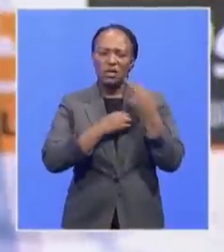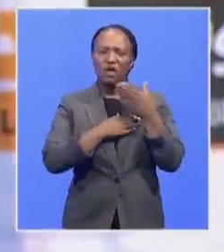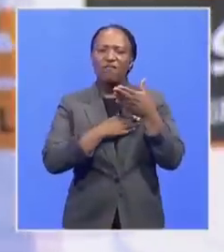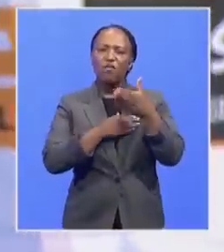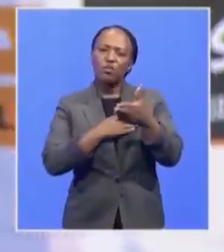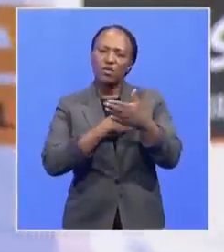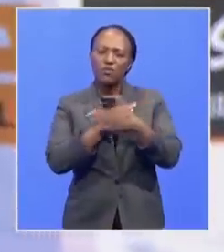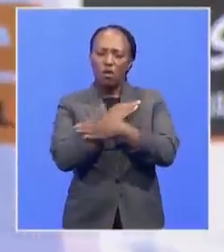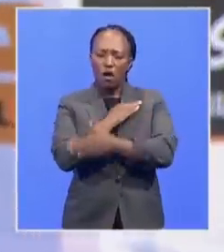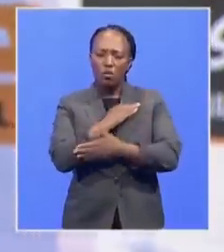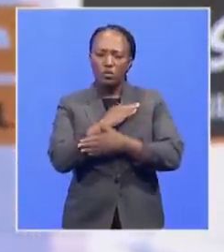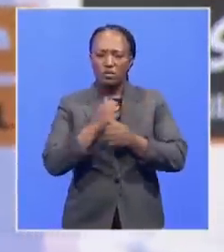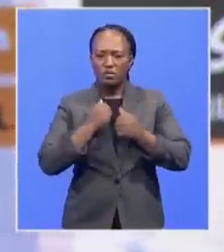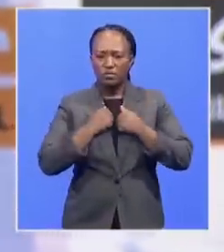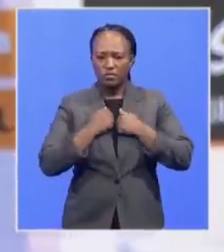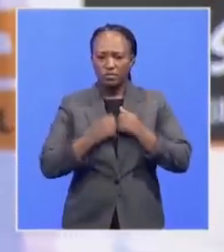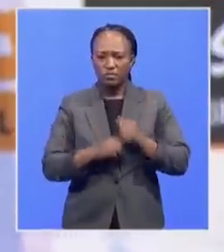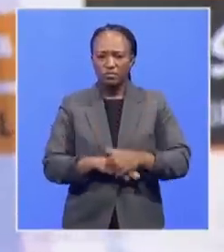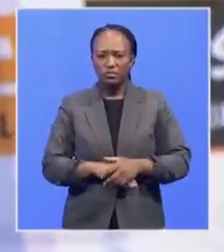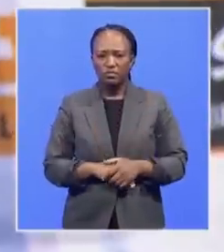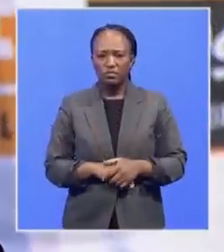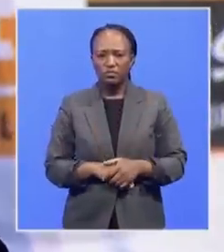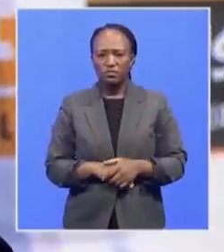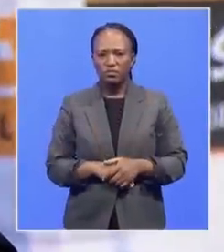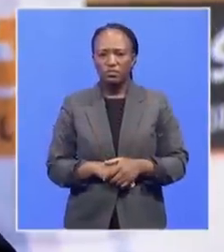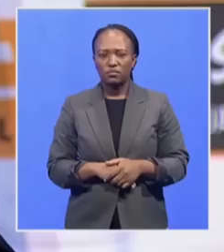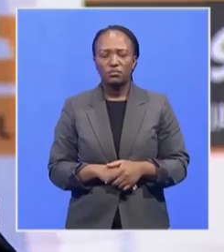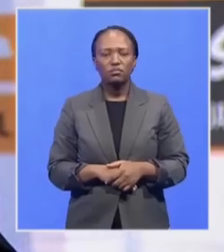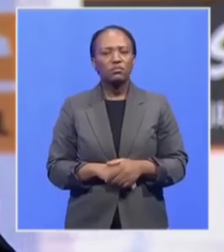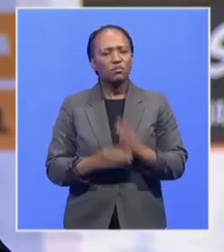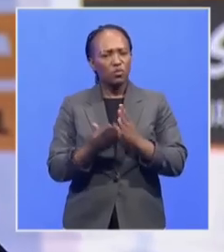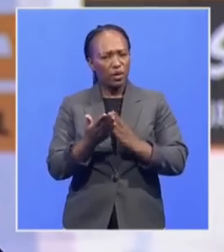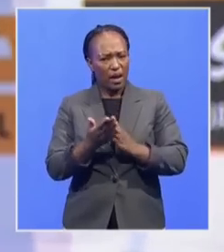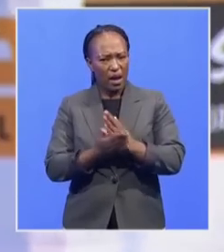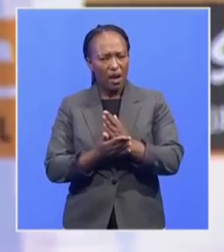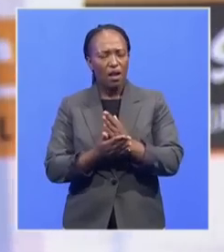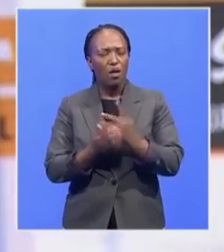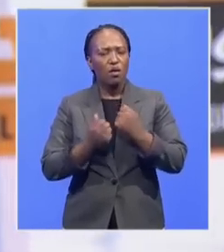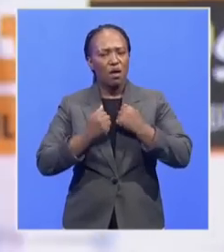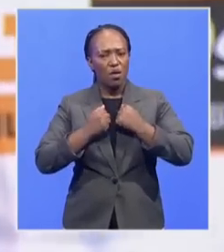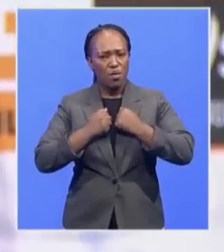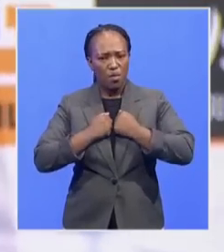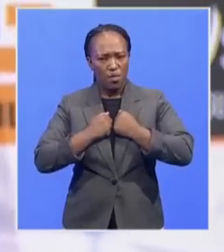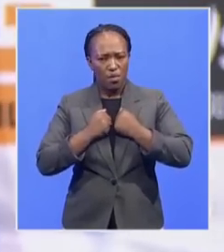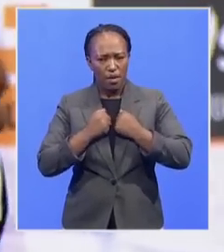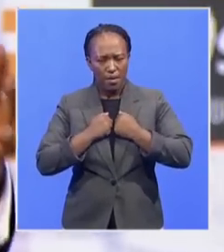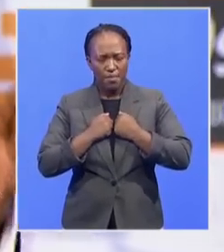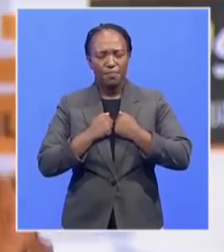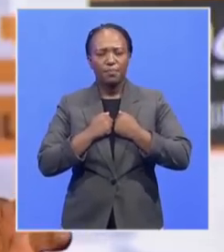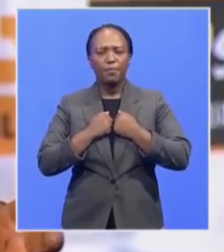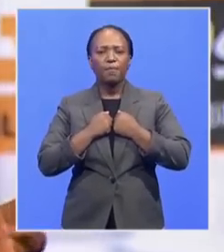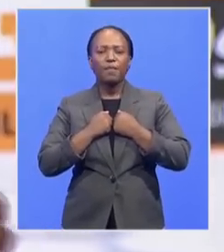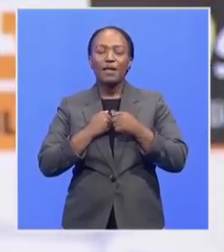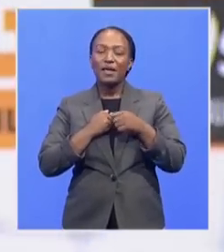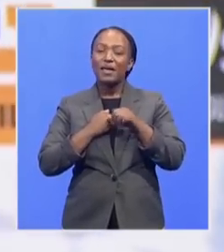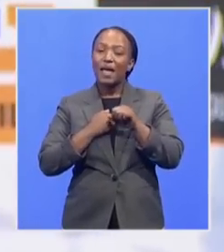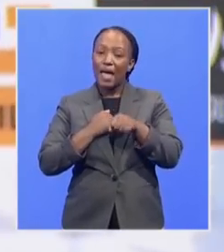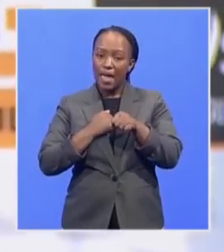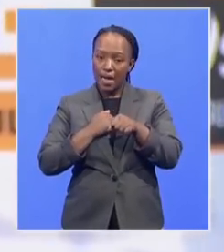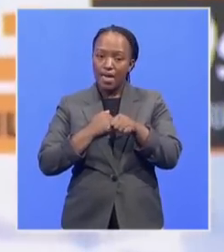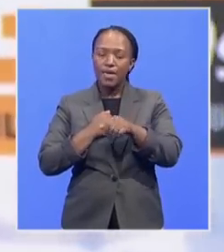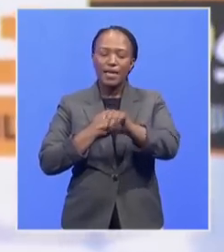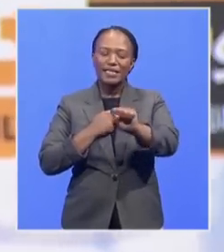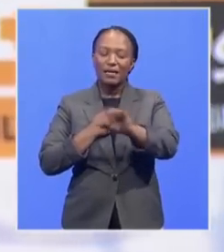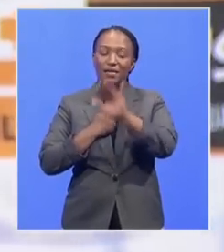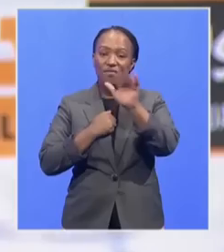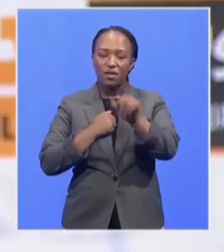country. Ke tokelo ya rona gore e South Africa e re etse ya